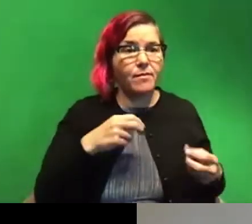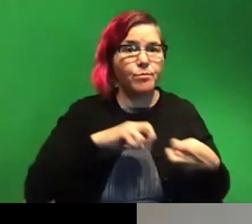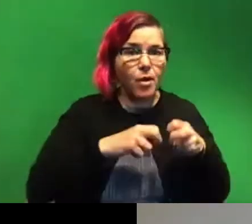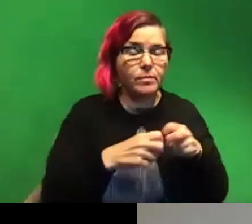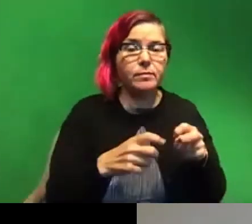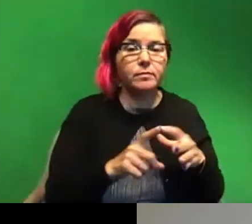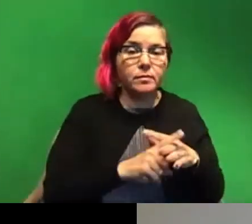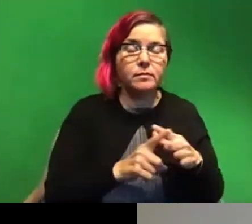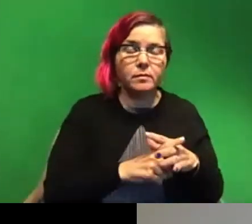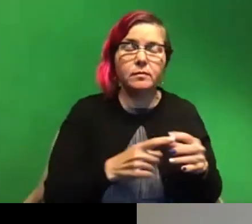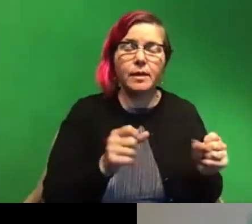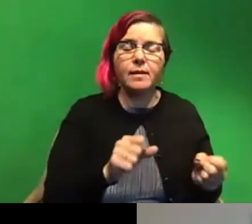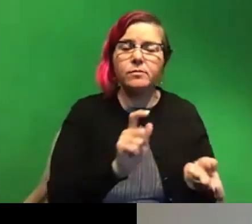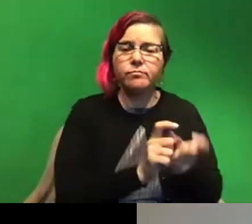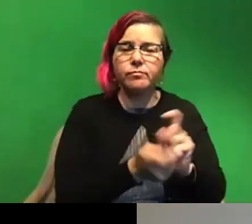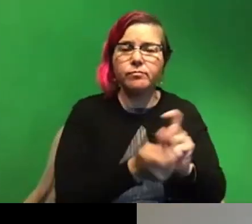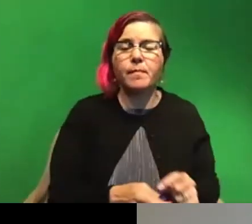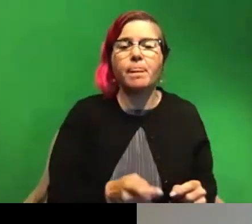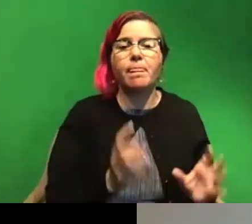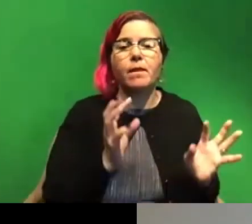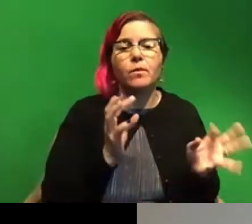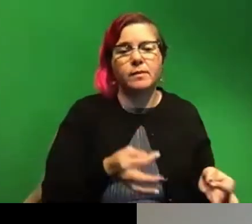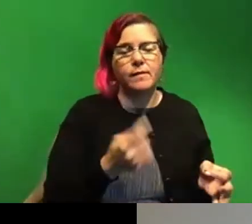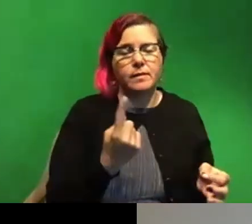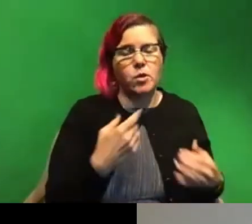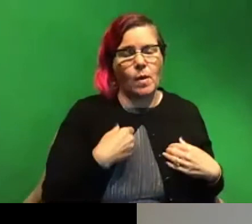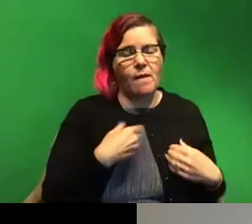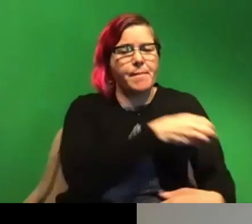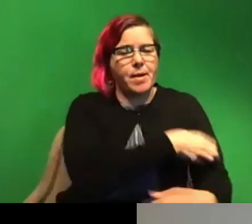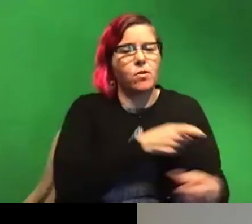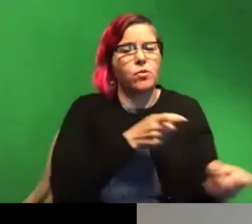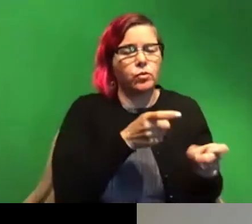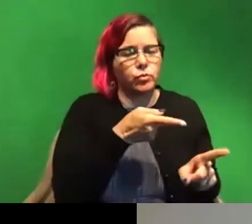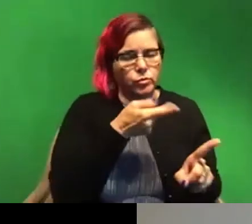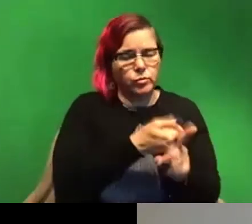we can make changes. So definitely something that you have power and control over.